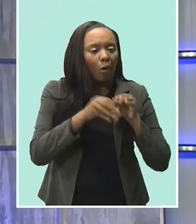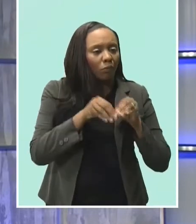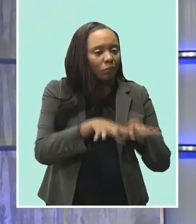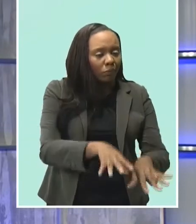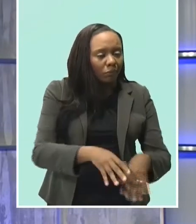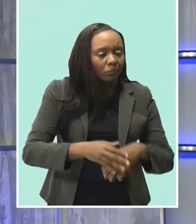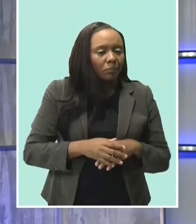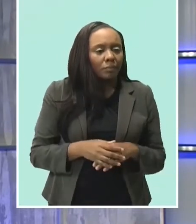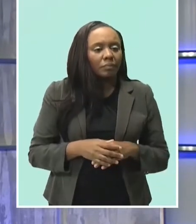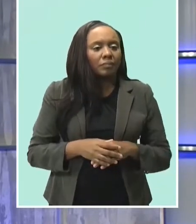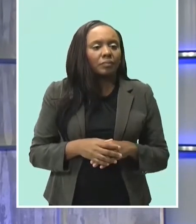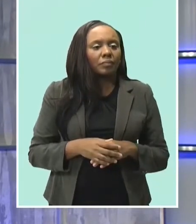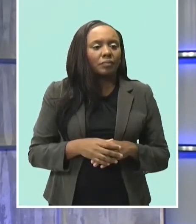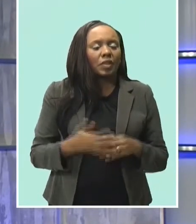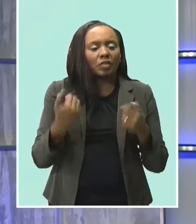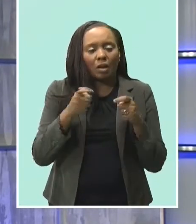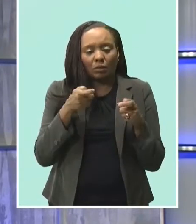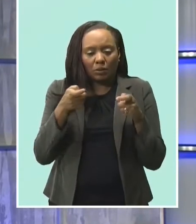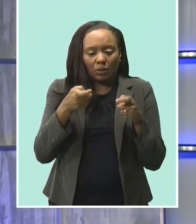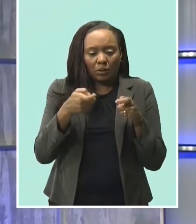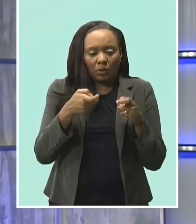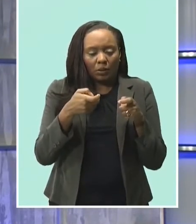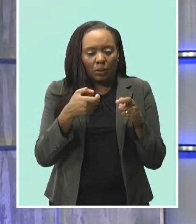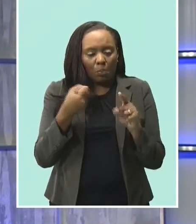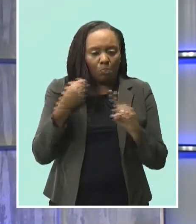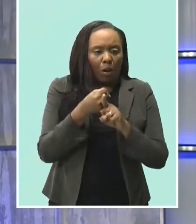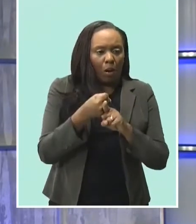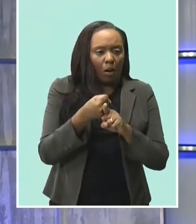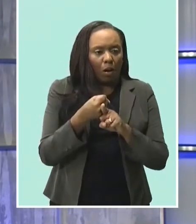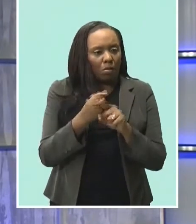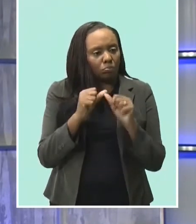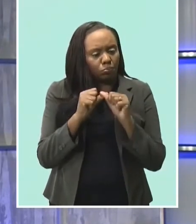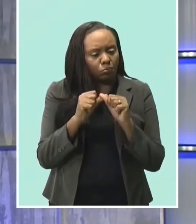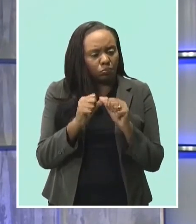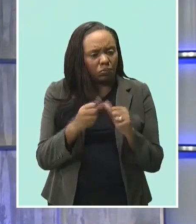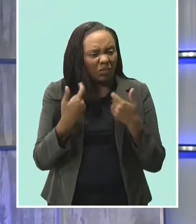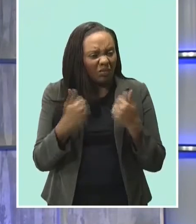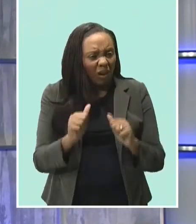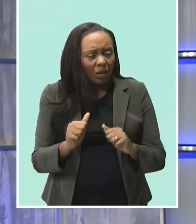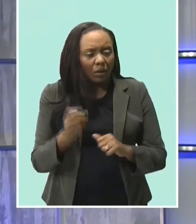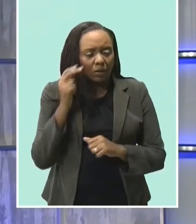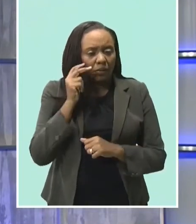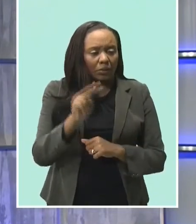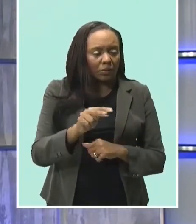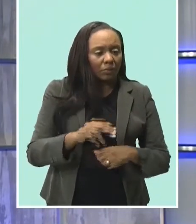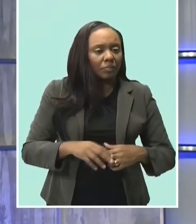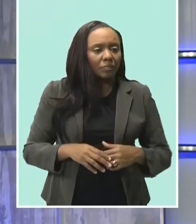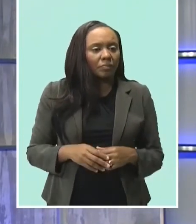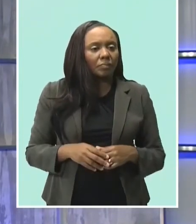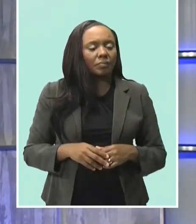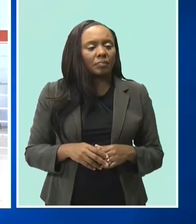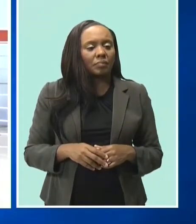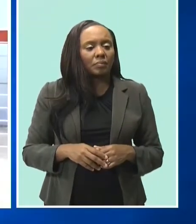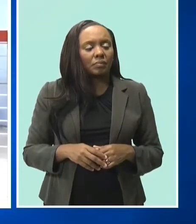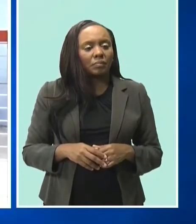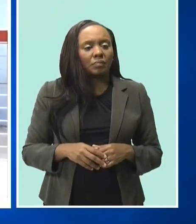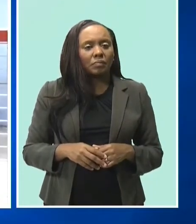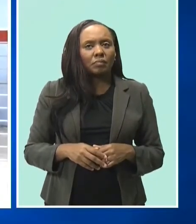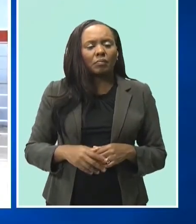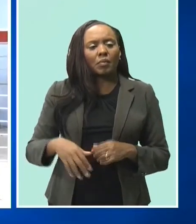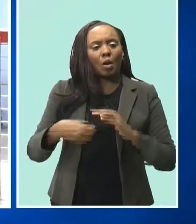Minister of the Creative Economy, Culture and Sports, John King, is optimistic the Barbados National Register of Historical Places will